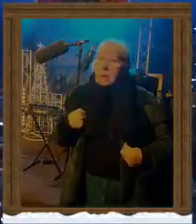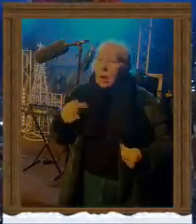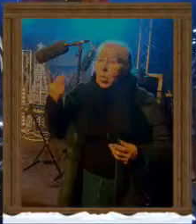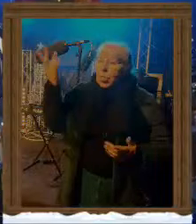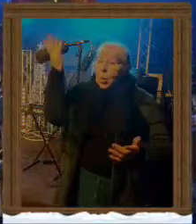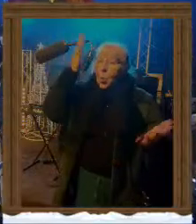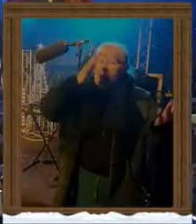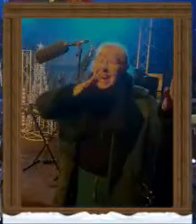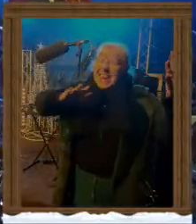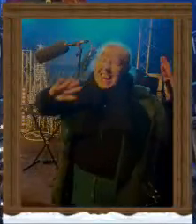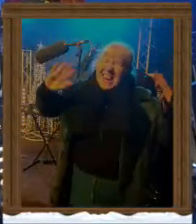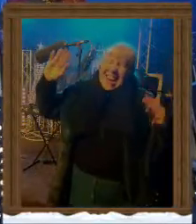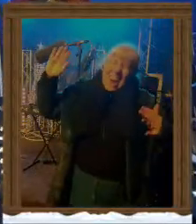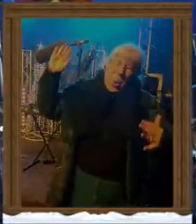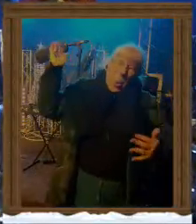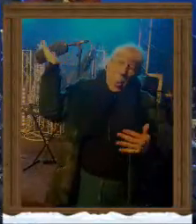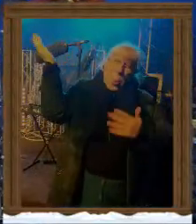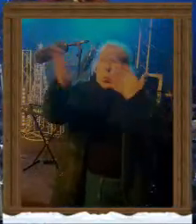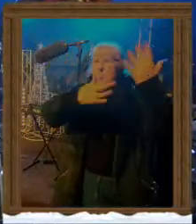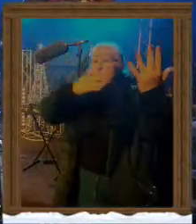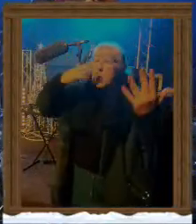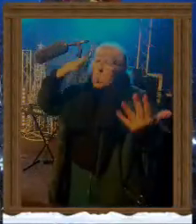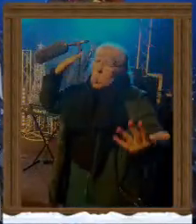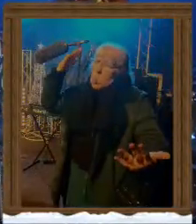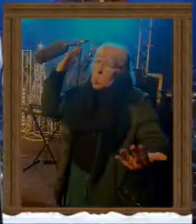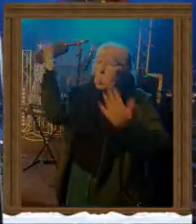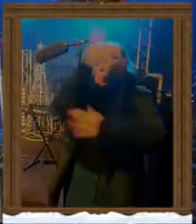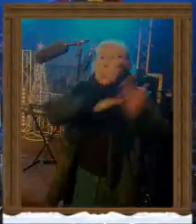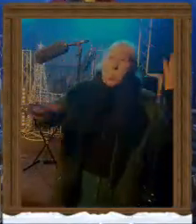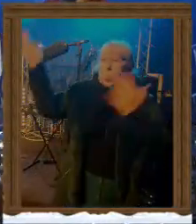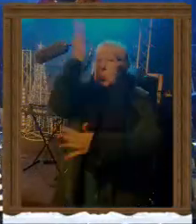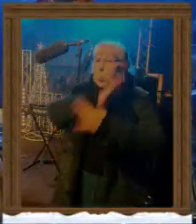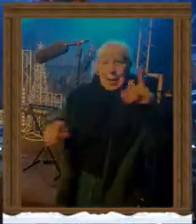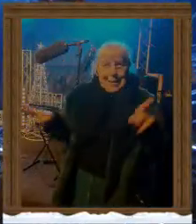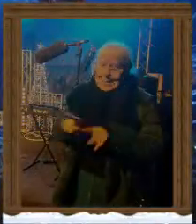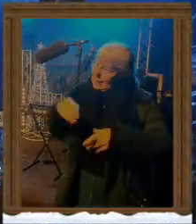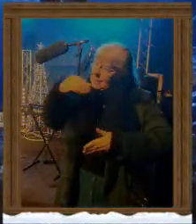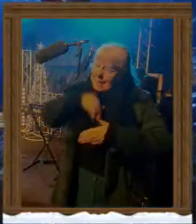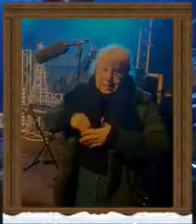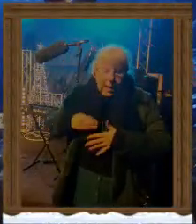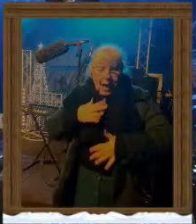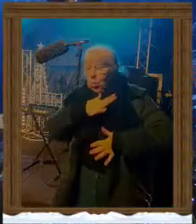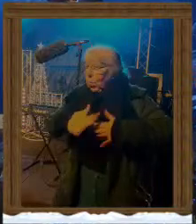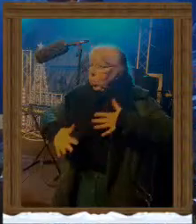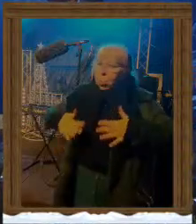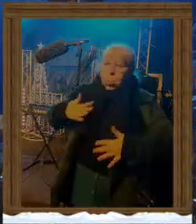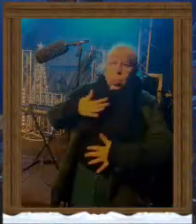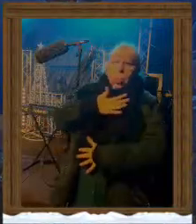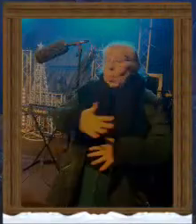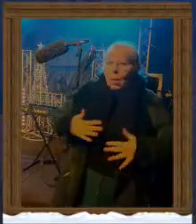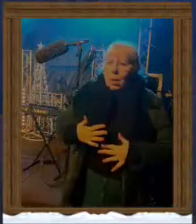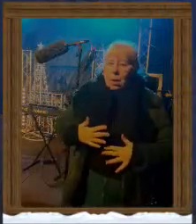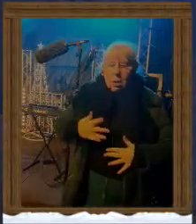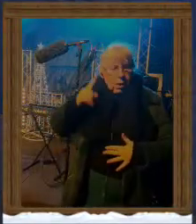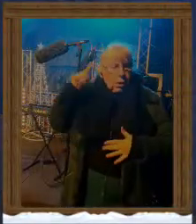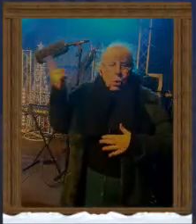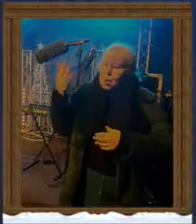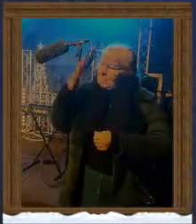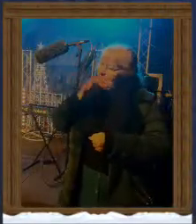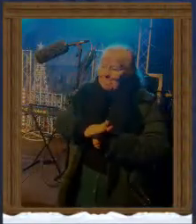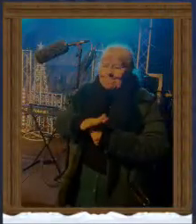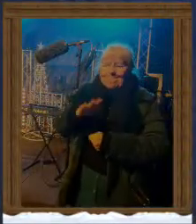is howling like this swirling storm inside. Couldn't keep it